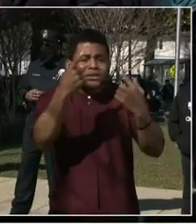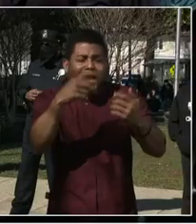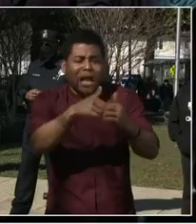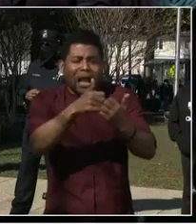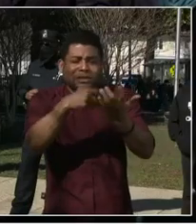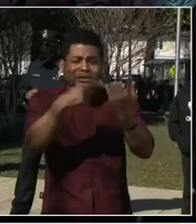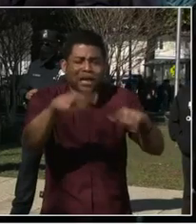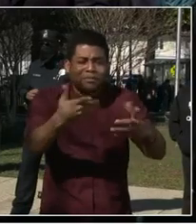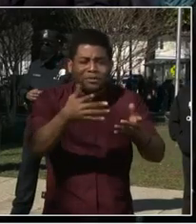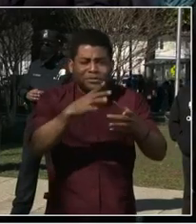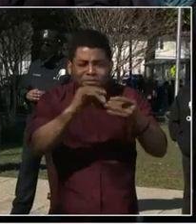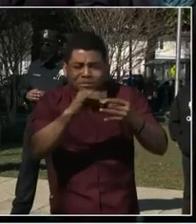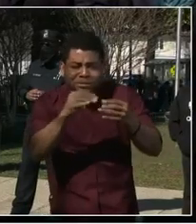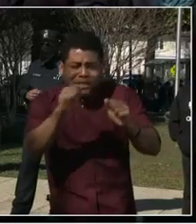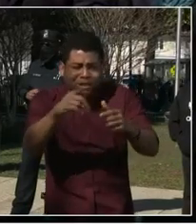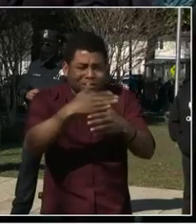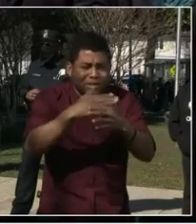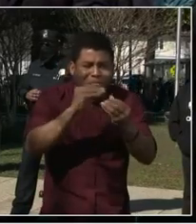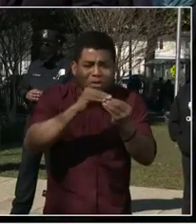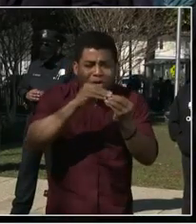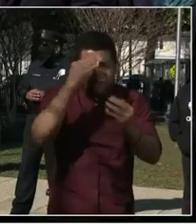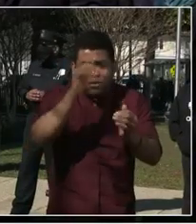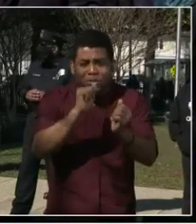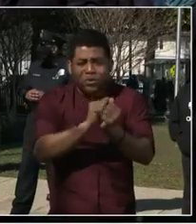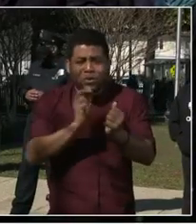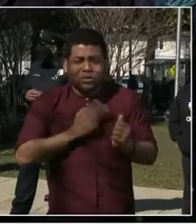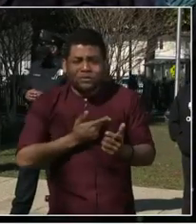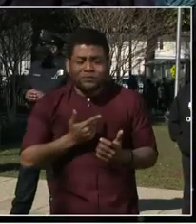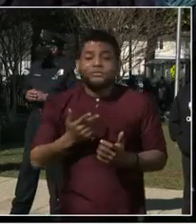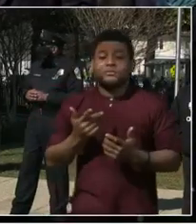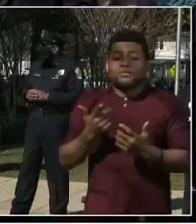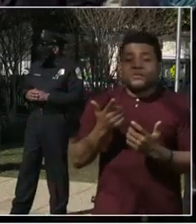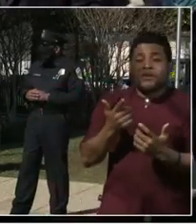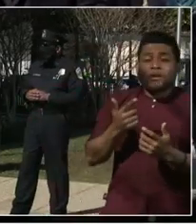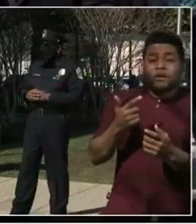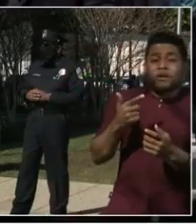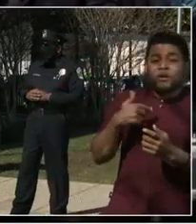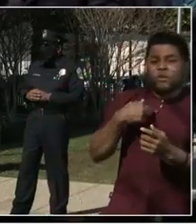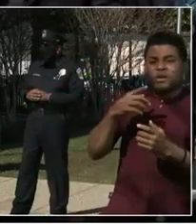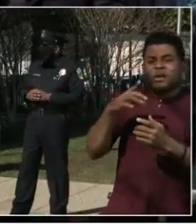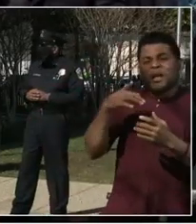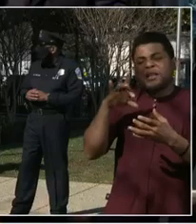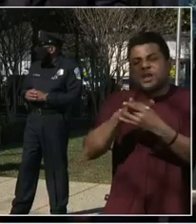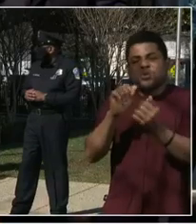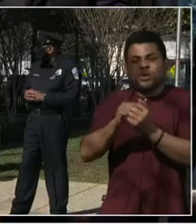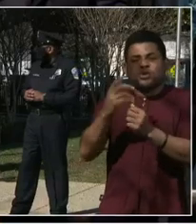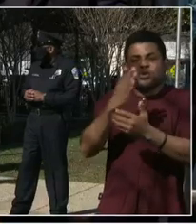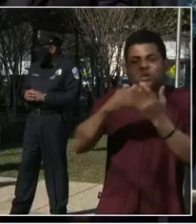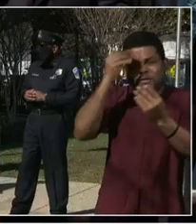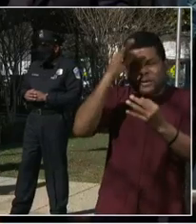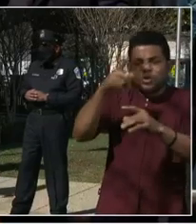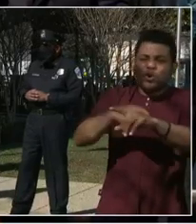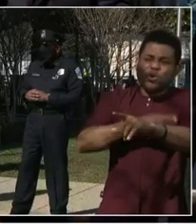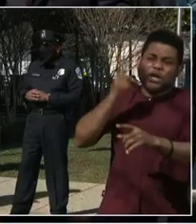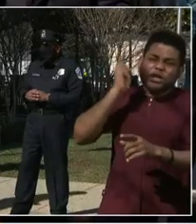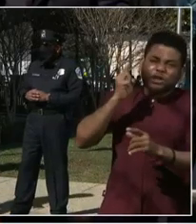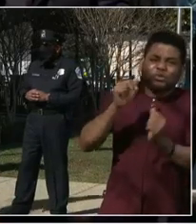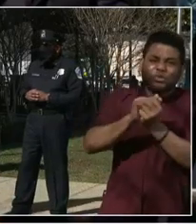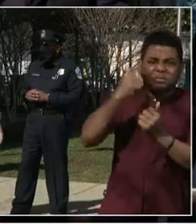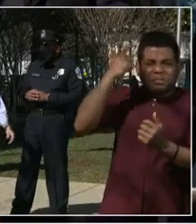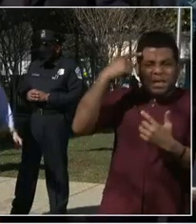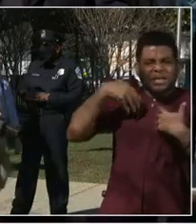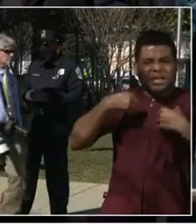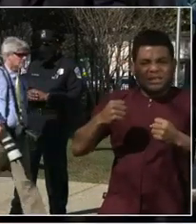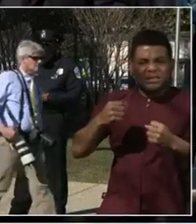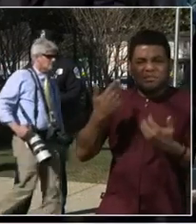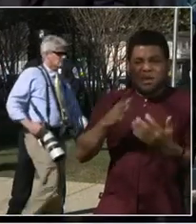said that he had a long history of mental health or mental illness. Is there any indication that he should not have been out in the streets at the time that he